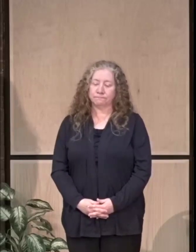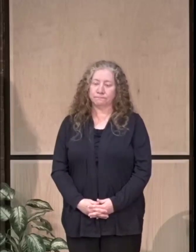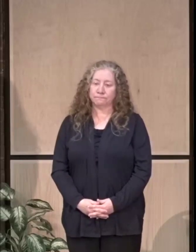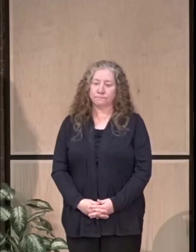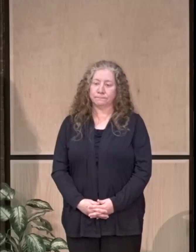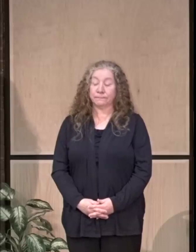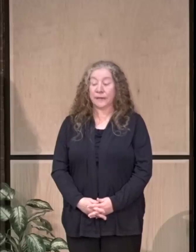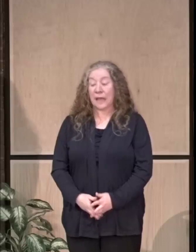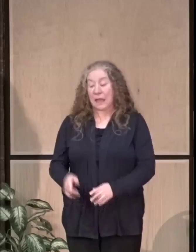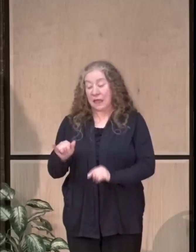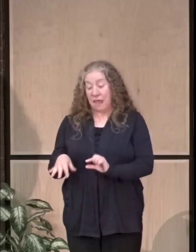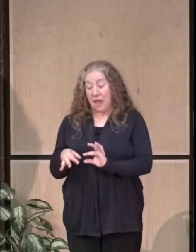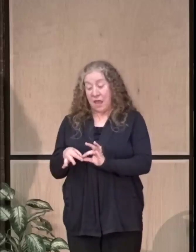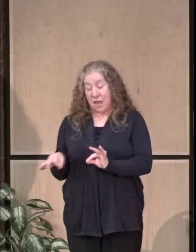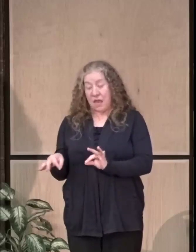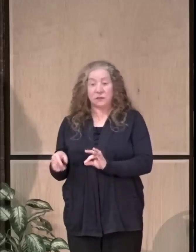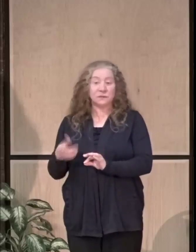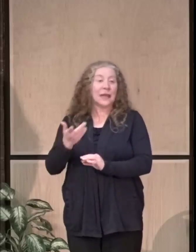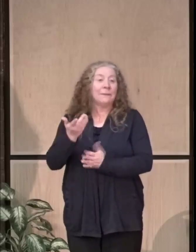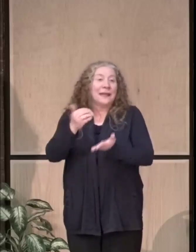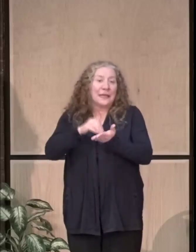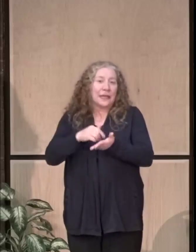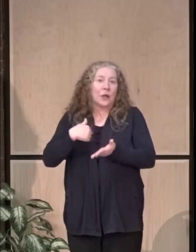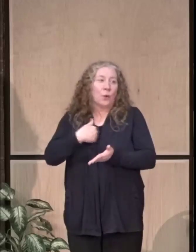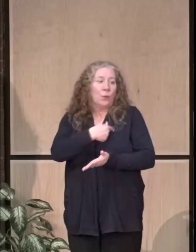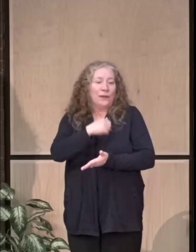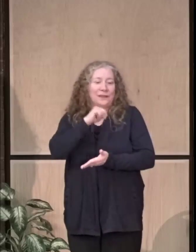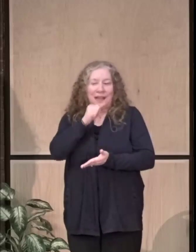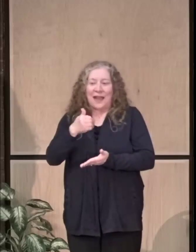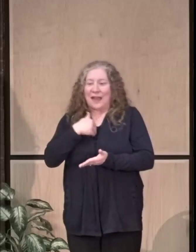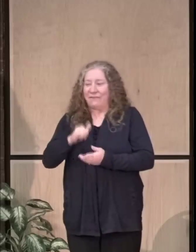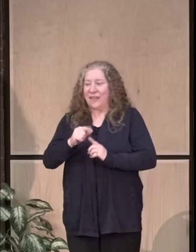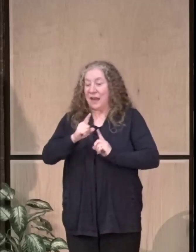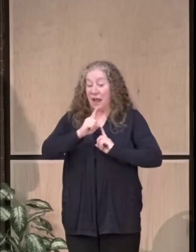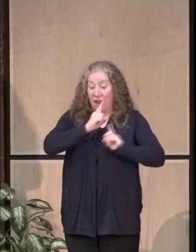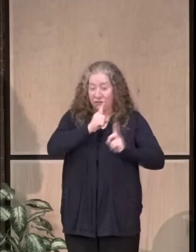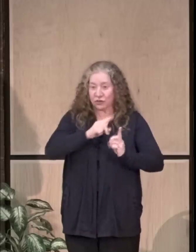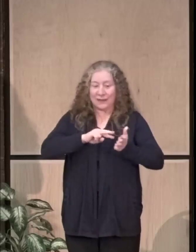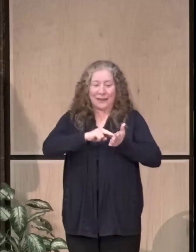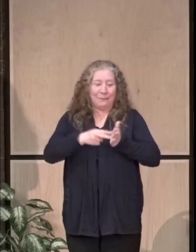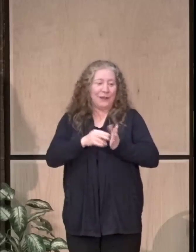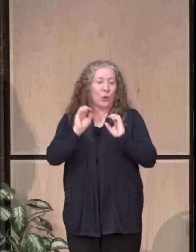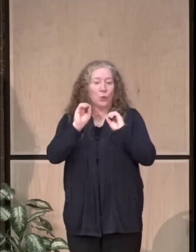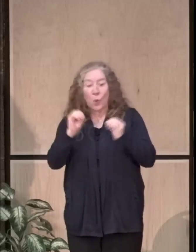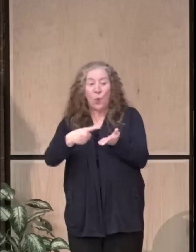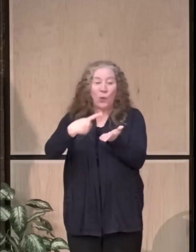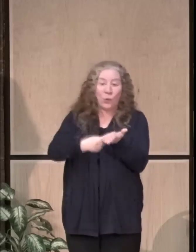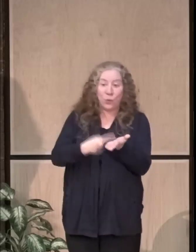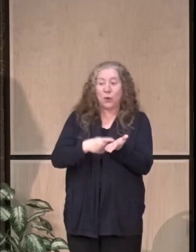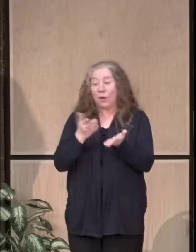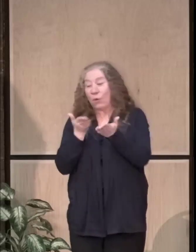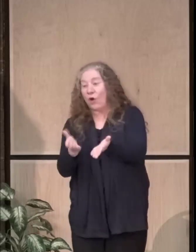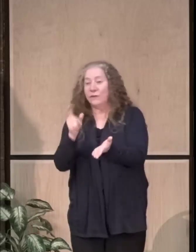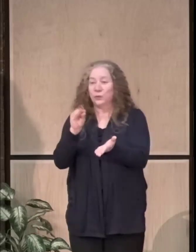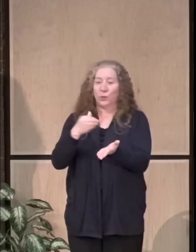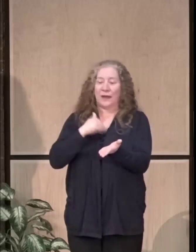what I was referring to is that obviously we did not have that conversation. So I did not have any conversation regarding having